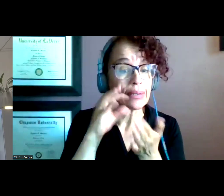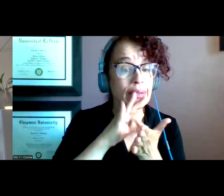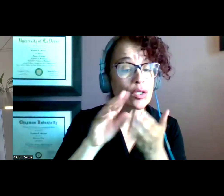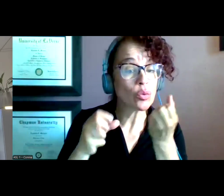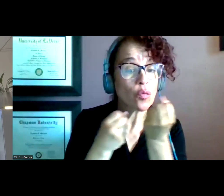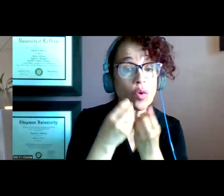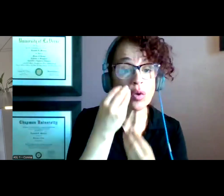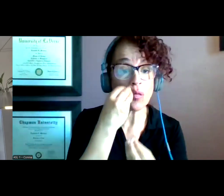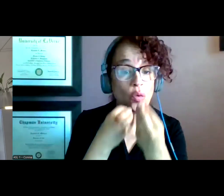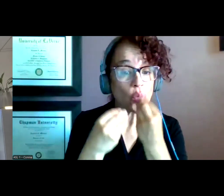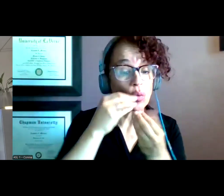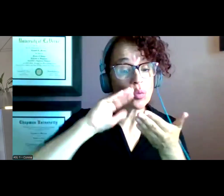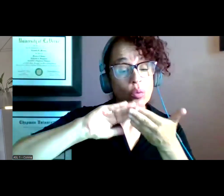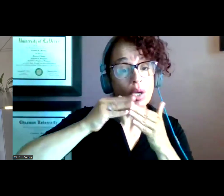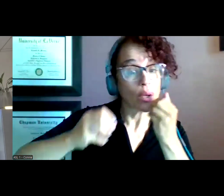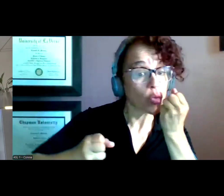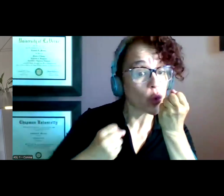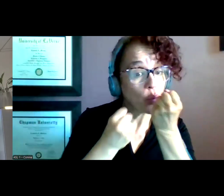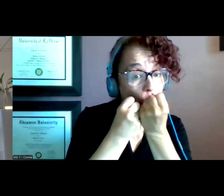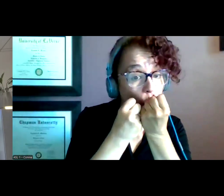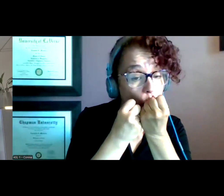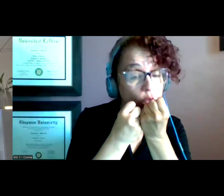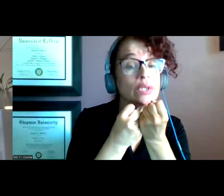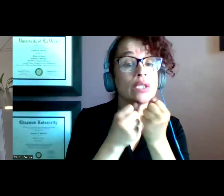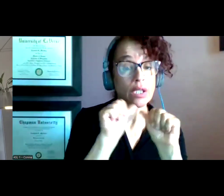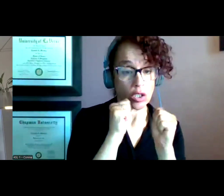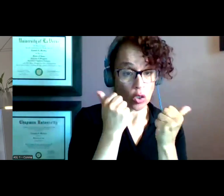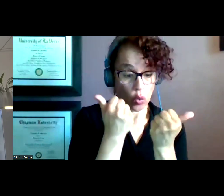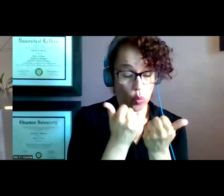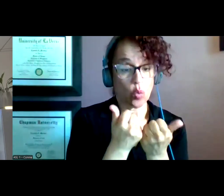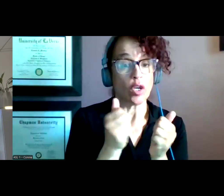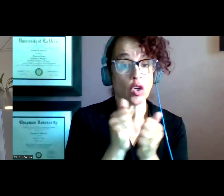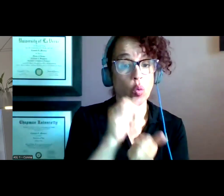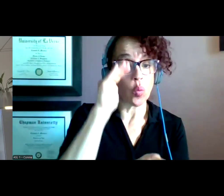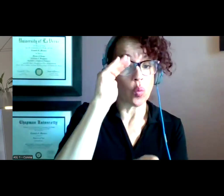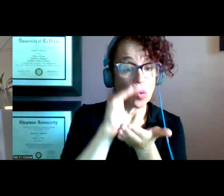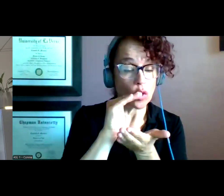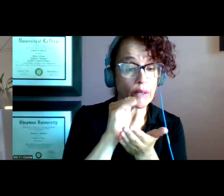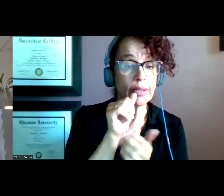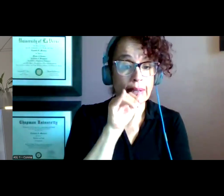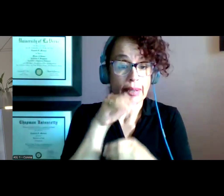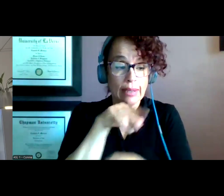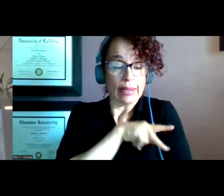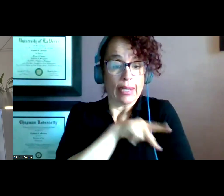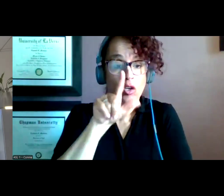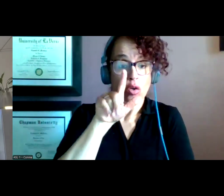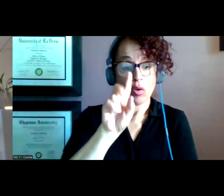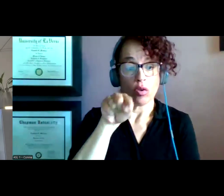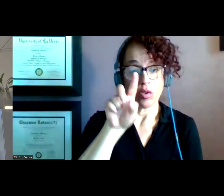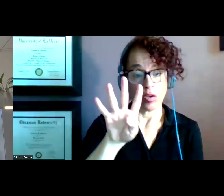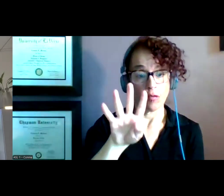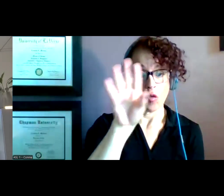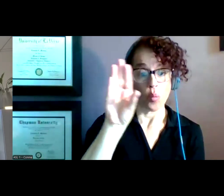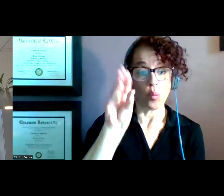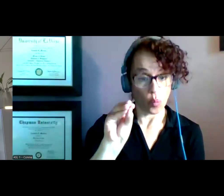supportive food community supports associated with reduction in inpatient use by